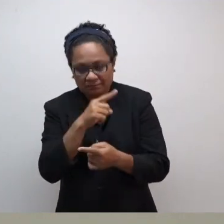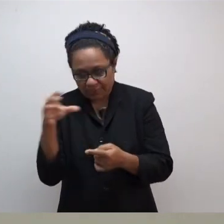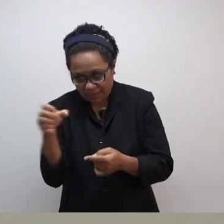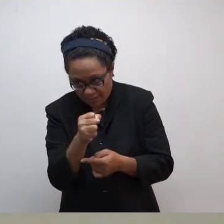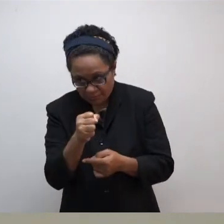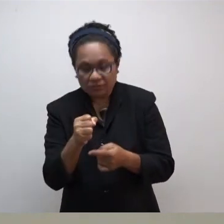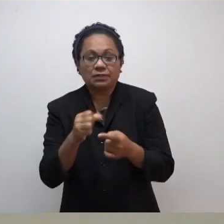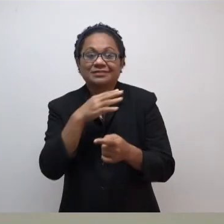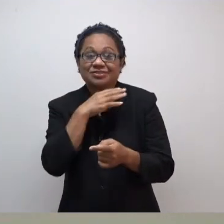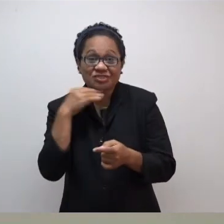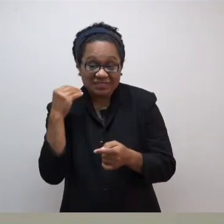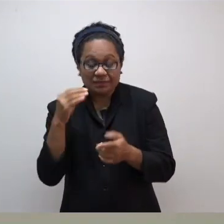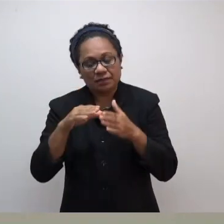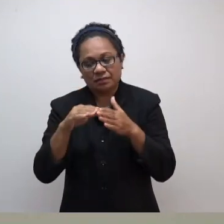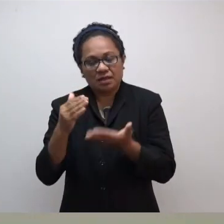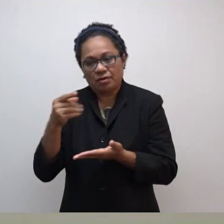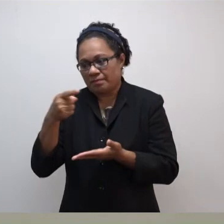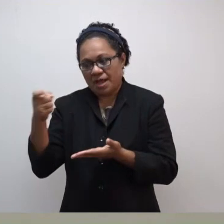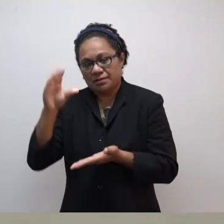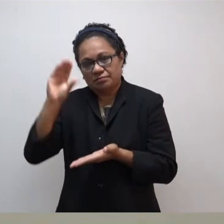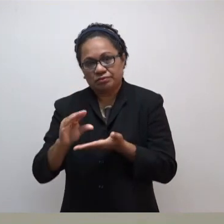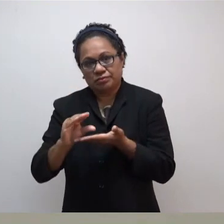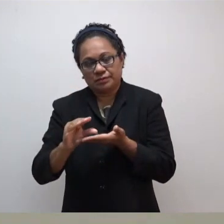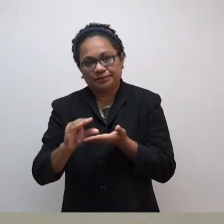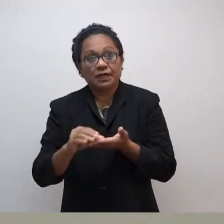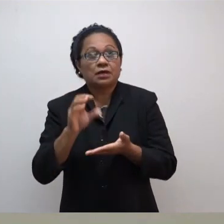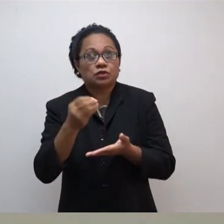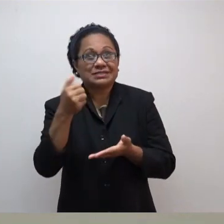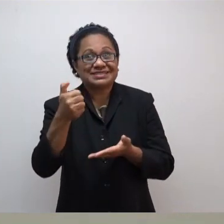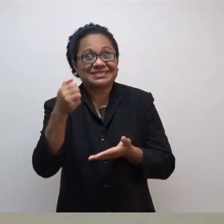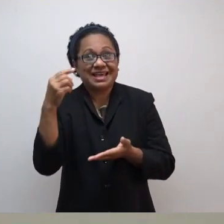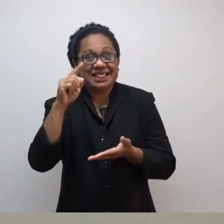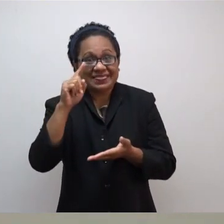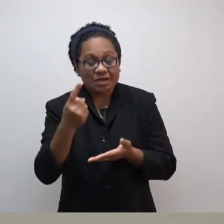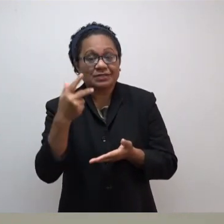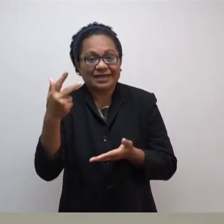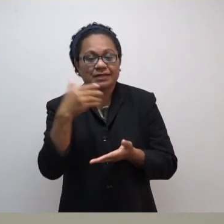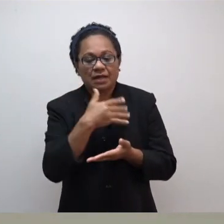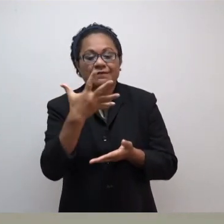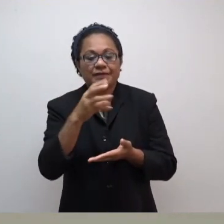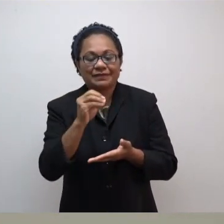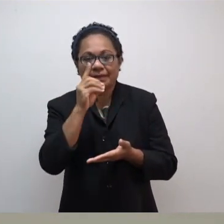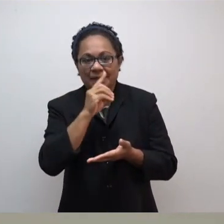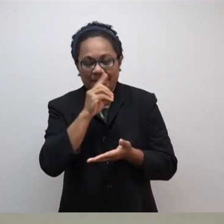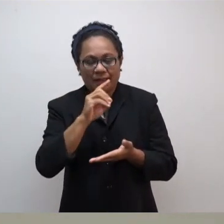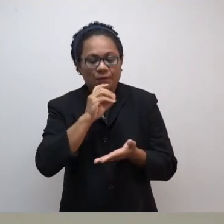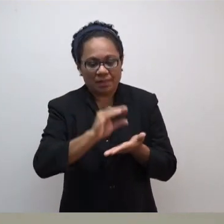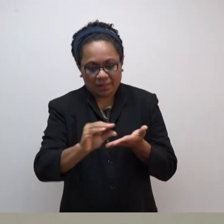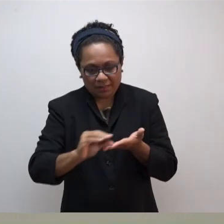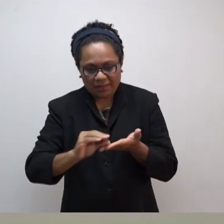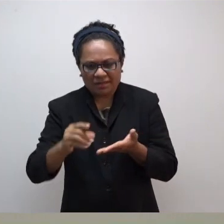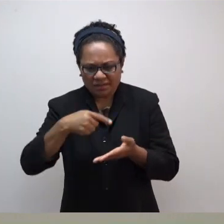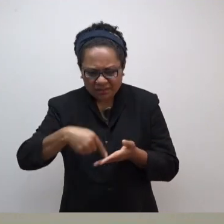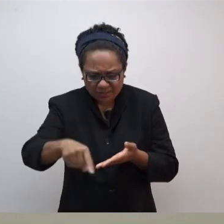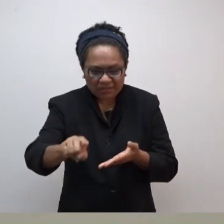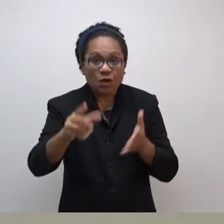amount. We expect another 6,850 people in the next few days, over the weekend and early into